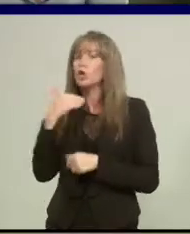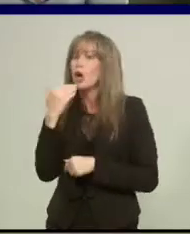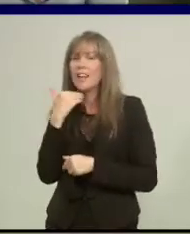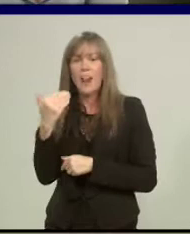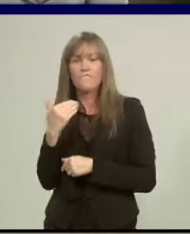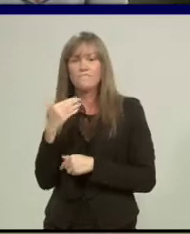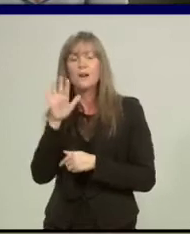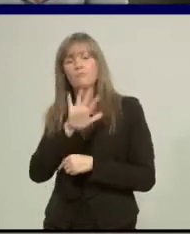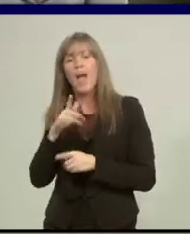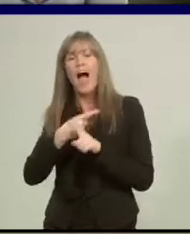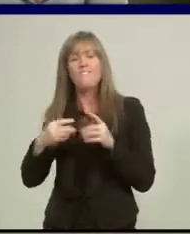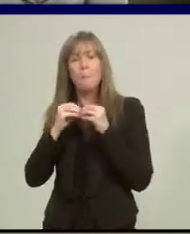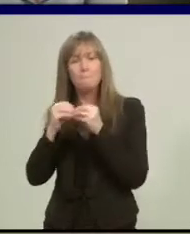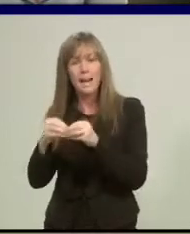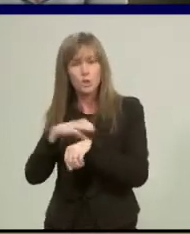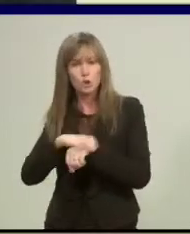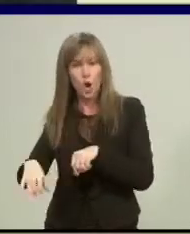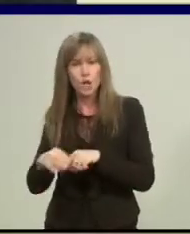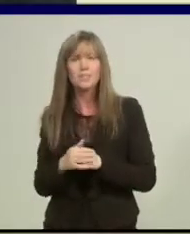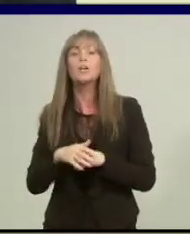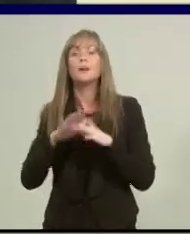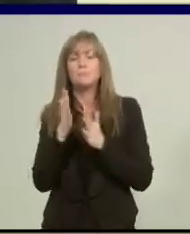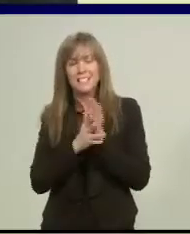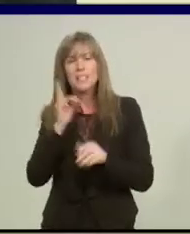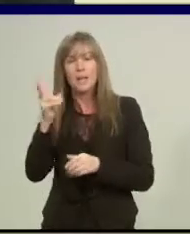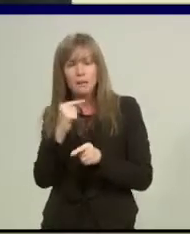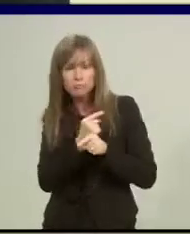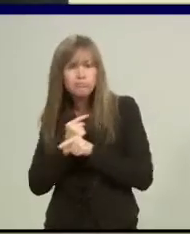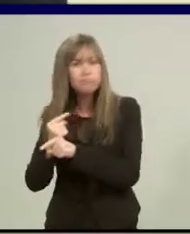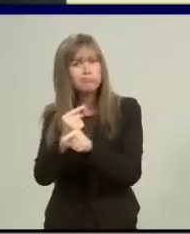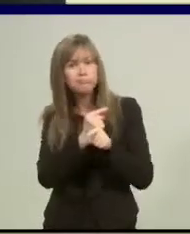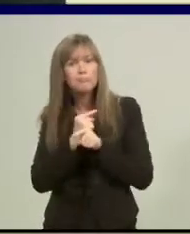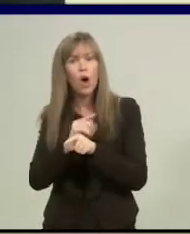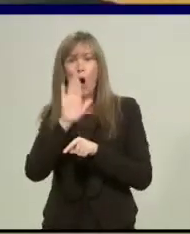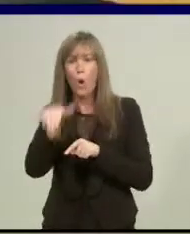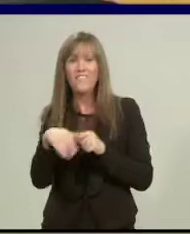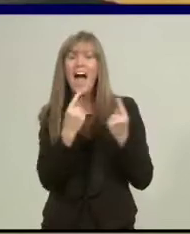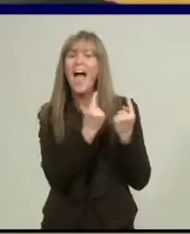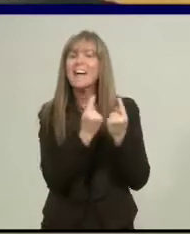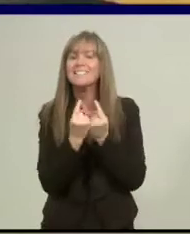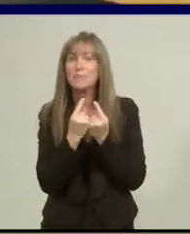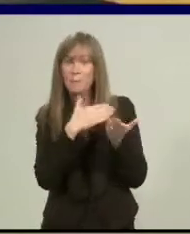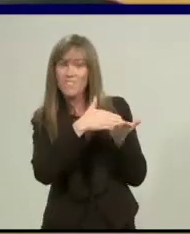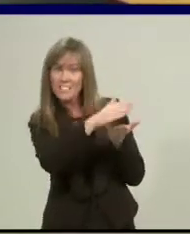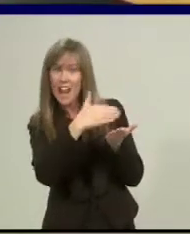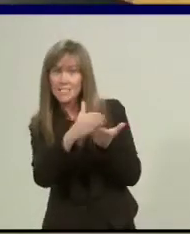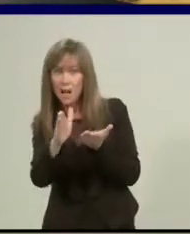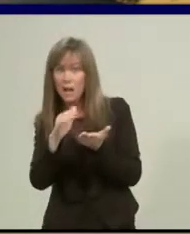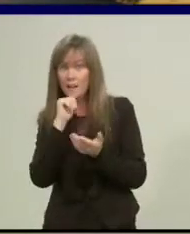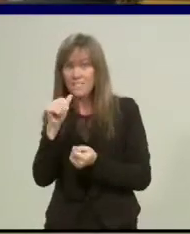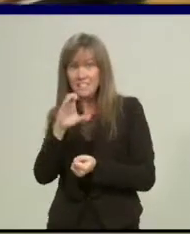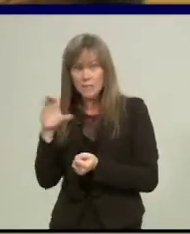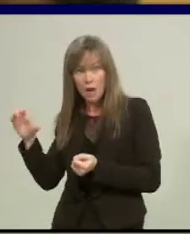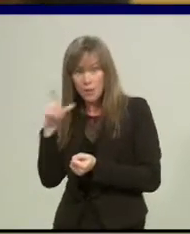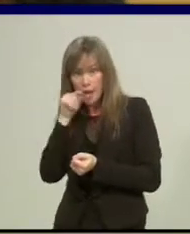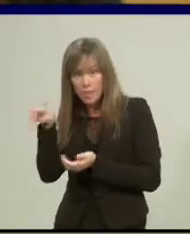million. It's led to another round of discussions over the possibility of asset sales, or whether the City Council can even afford its